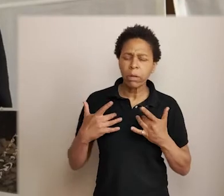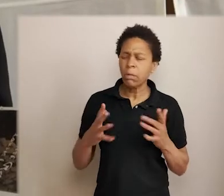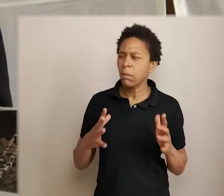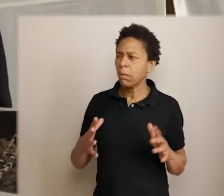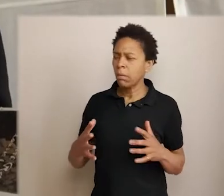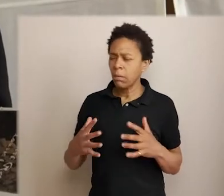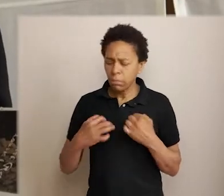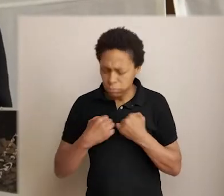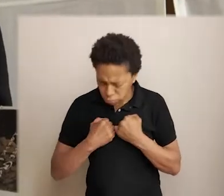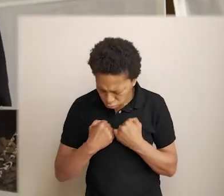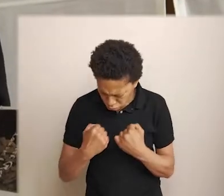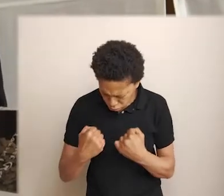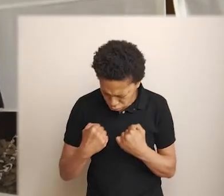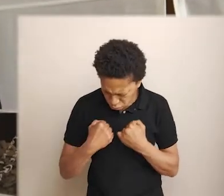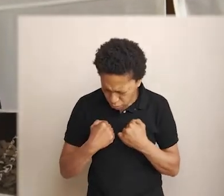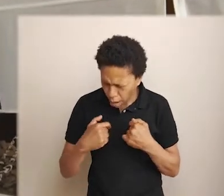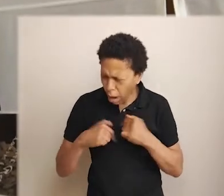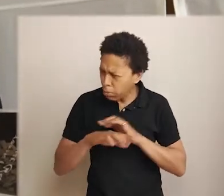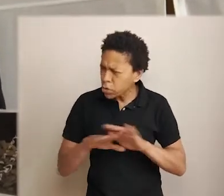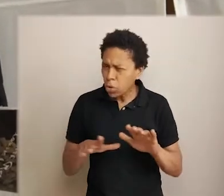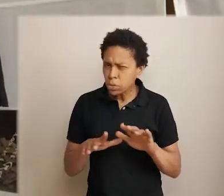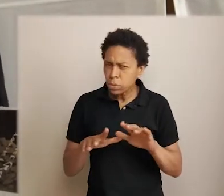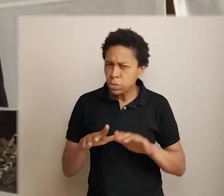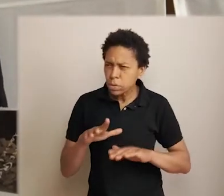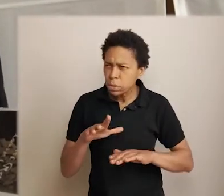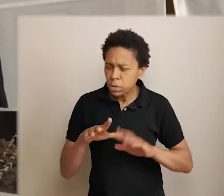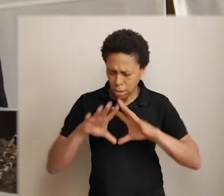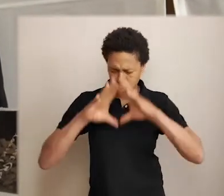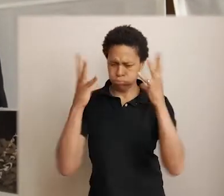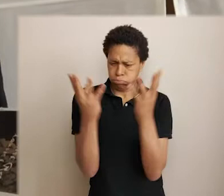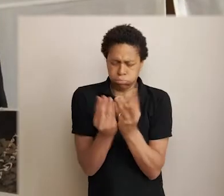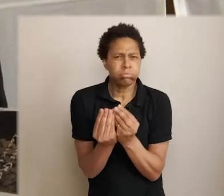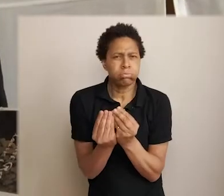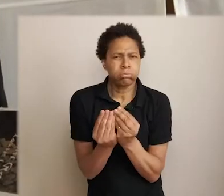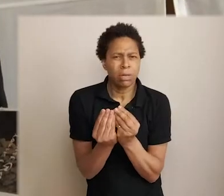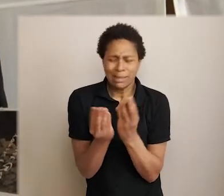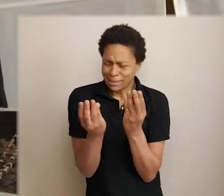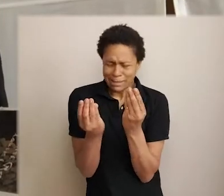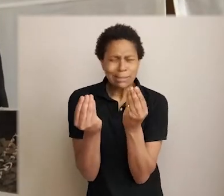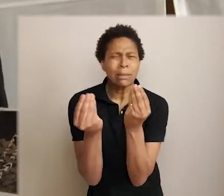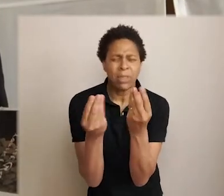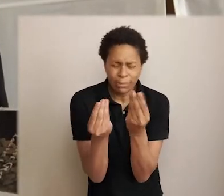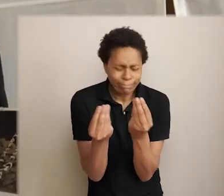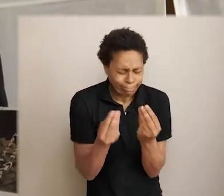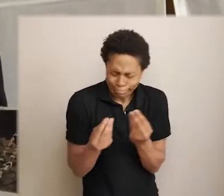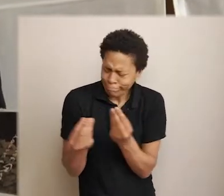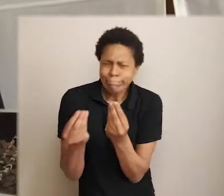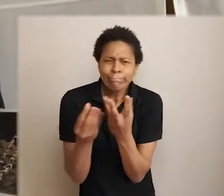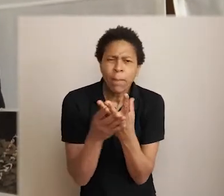do I feel like I'm not whole? Why do I feel like I'm not complete? Why do I question my